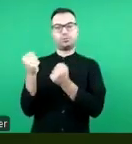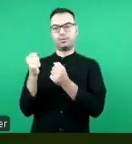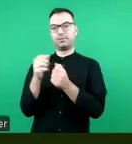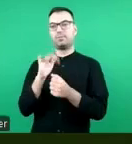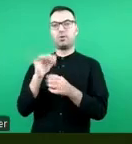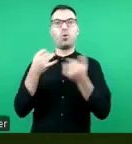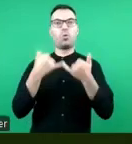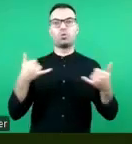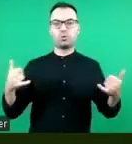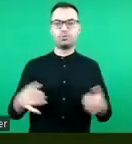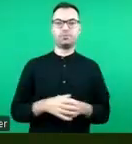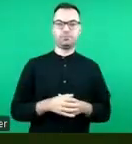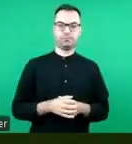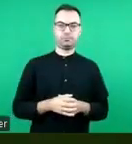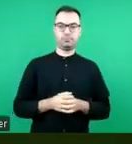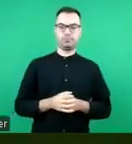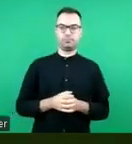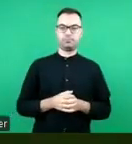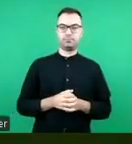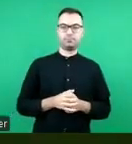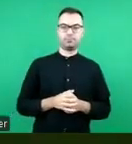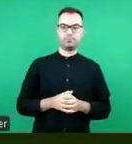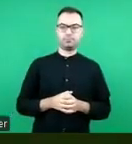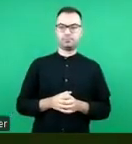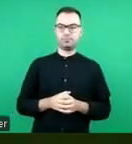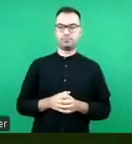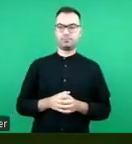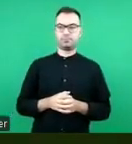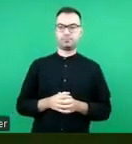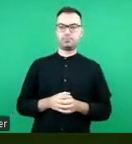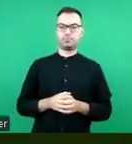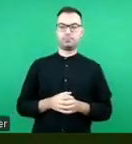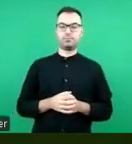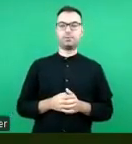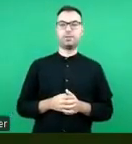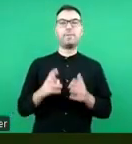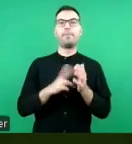biodiversity, because we are simply lacking designs to test that.